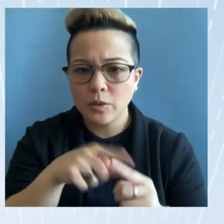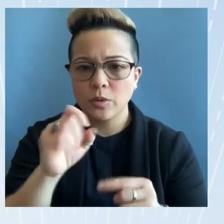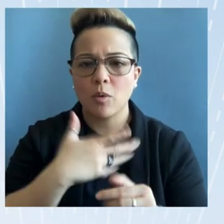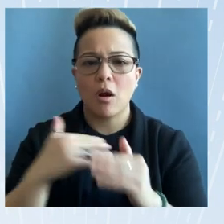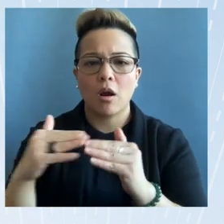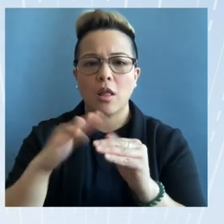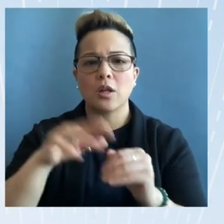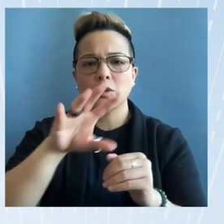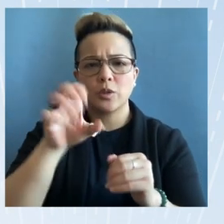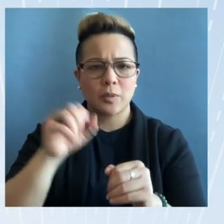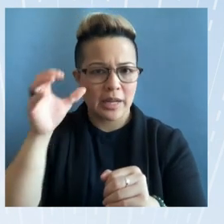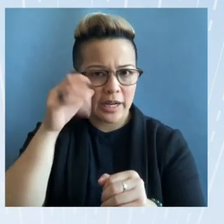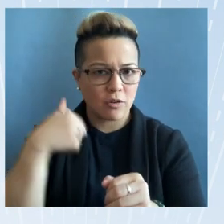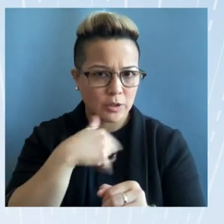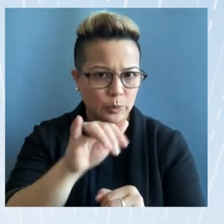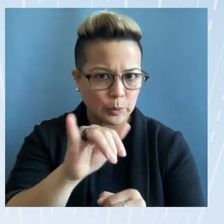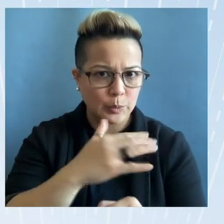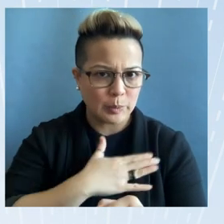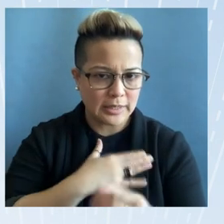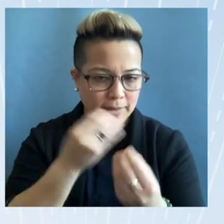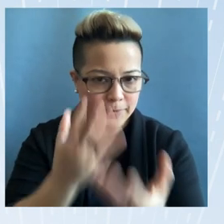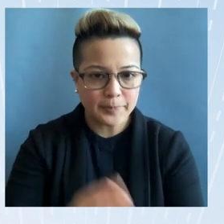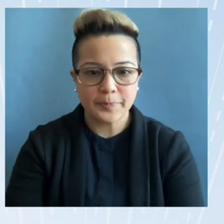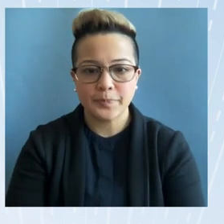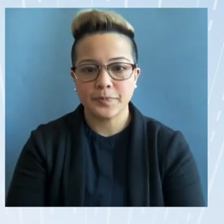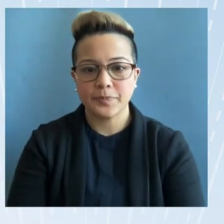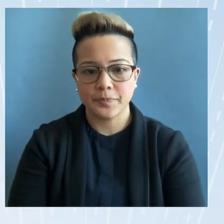on Zoom can hear us too?